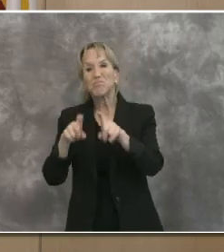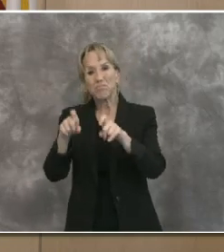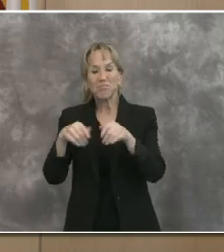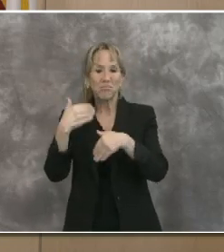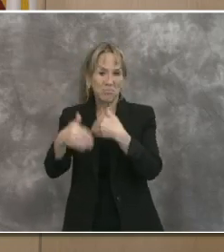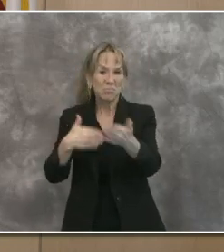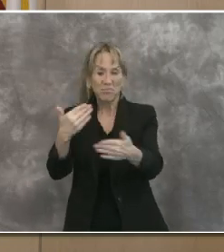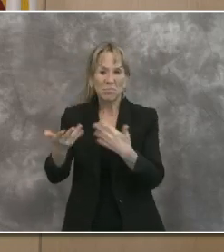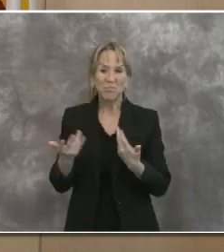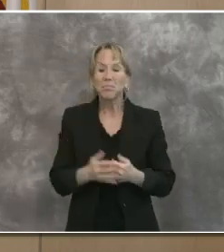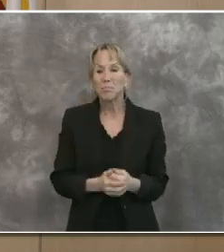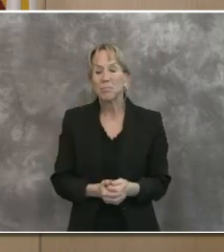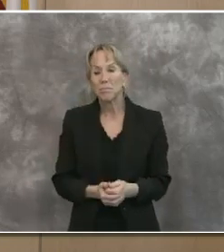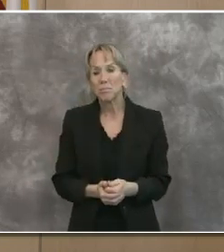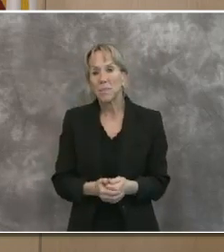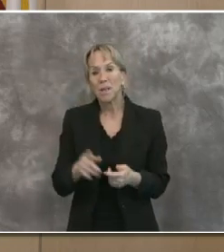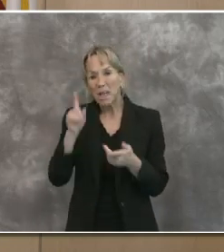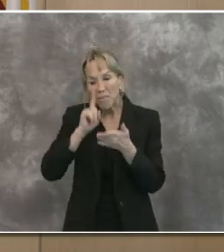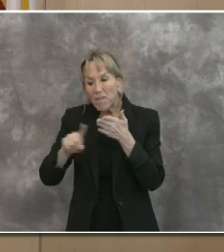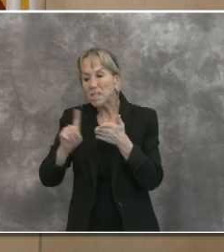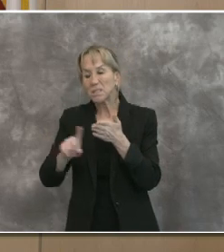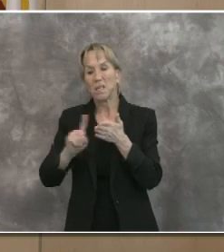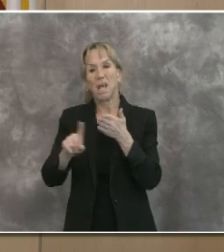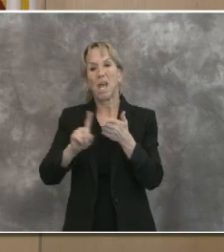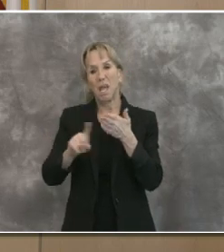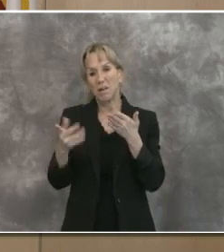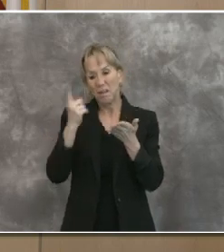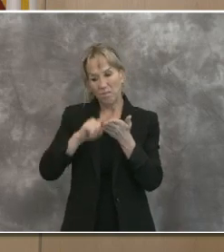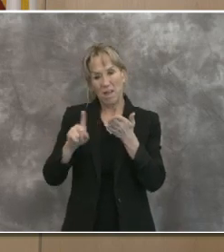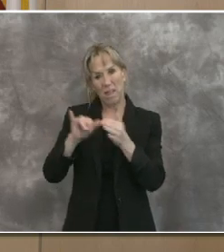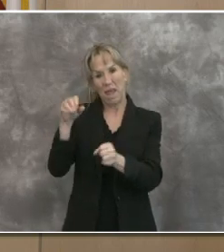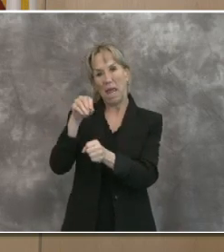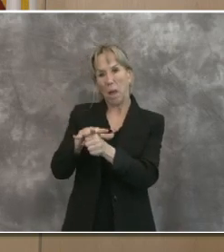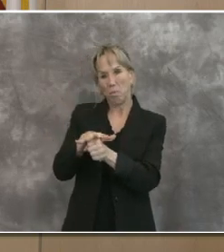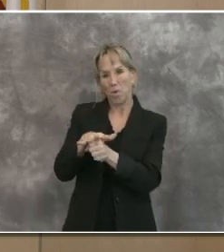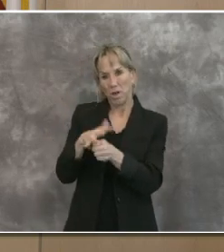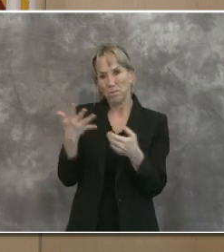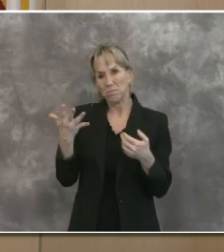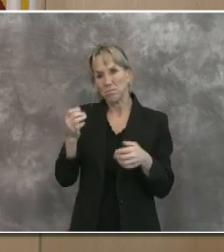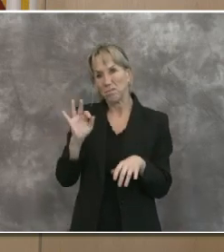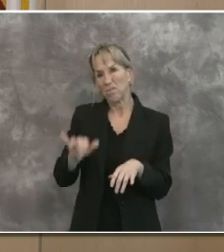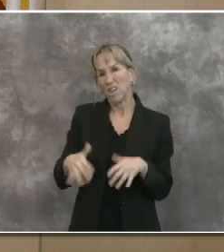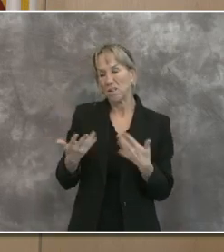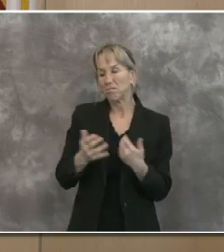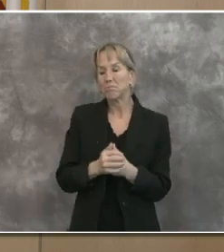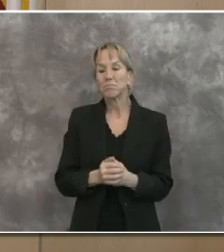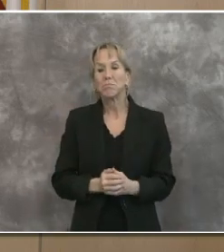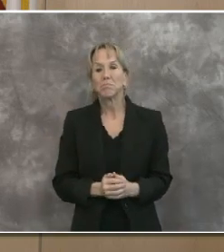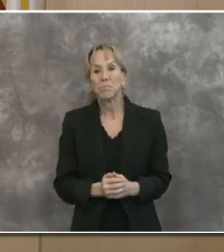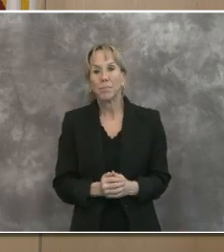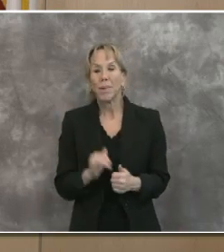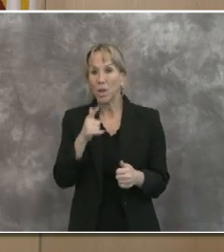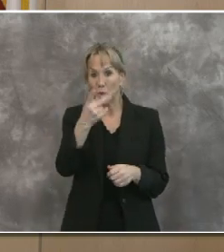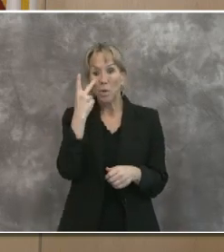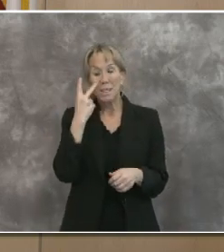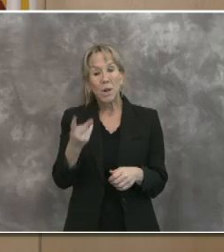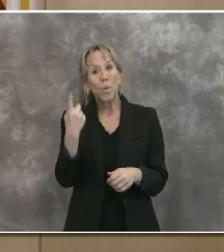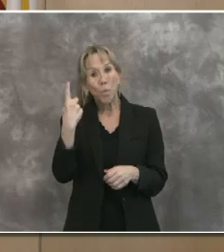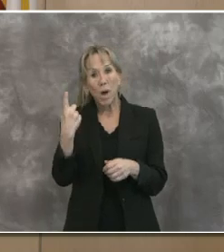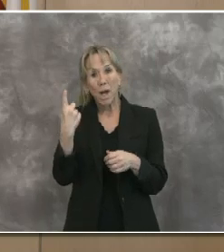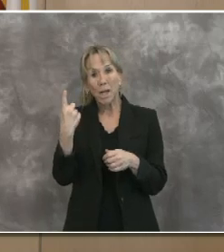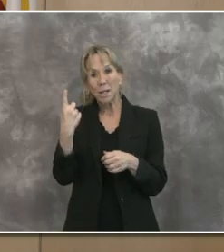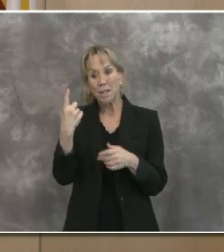procedures and process to investigate the outbreak situation. As you can tell, one of the